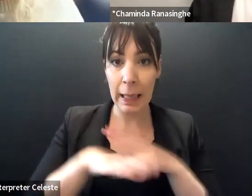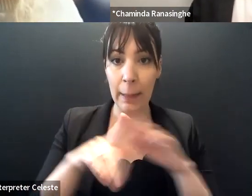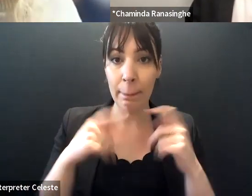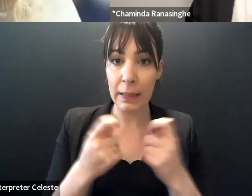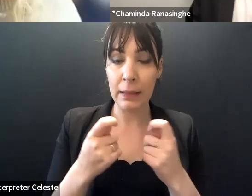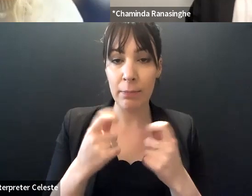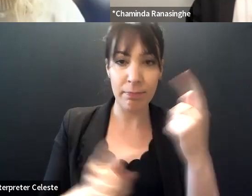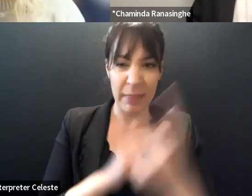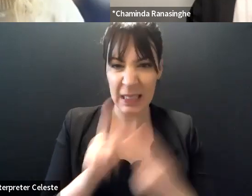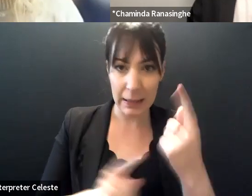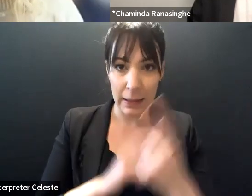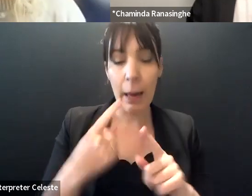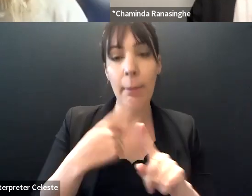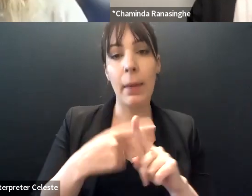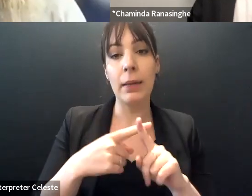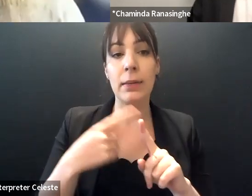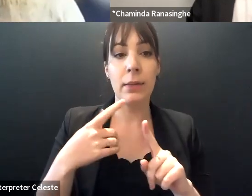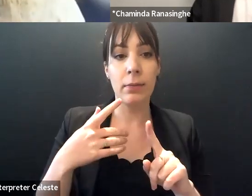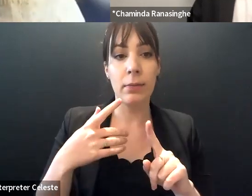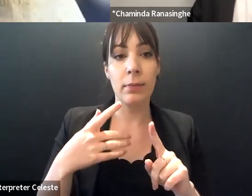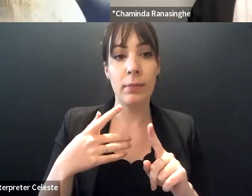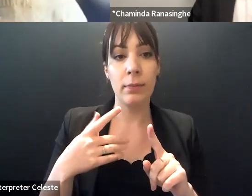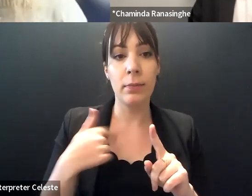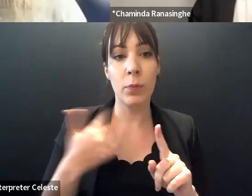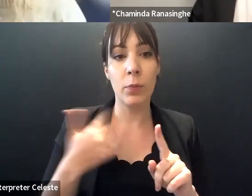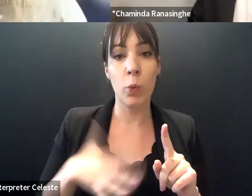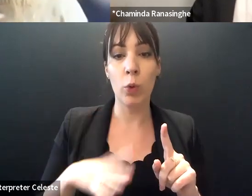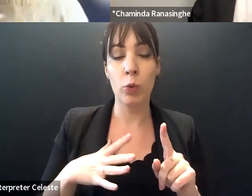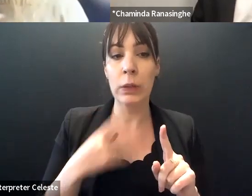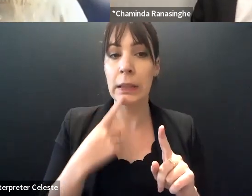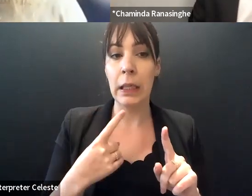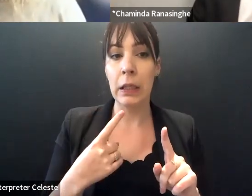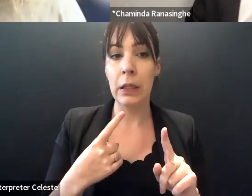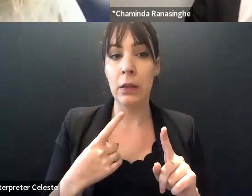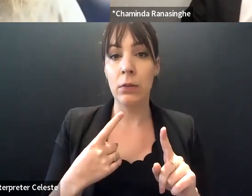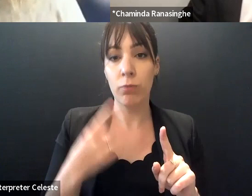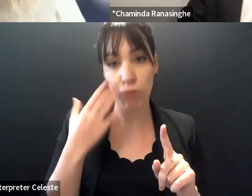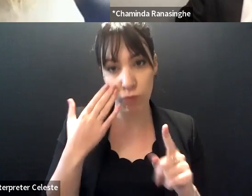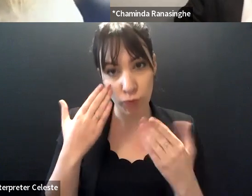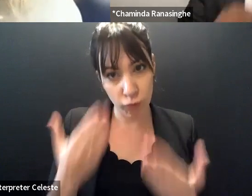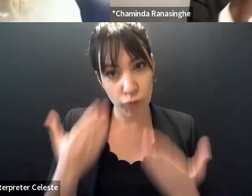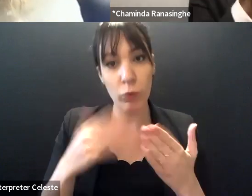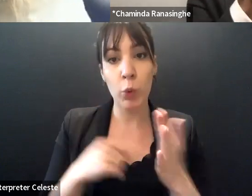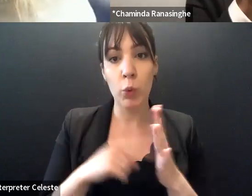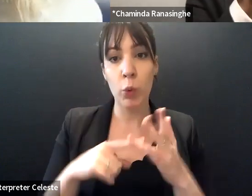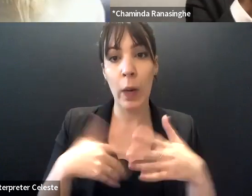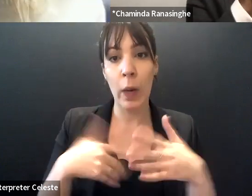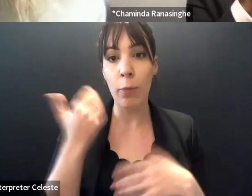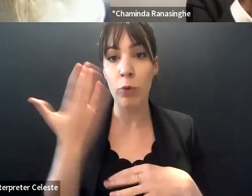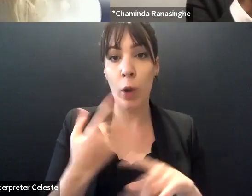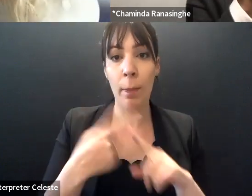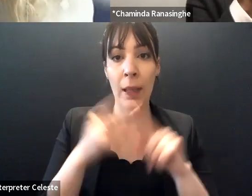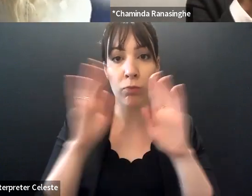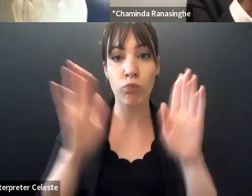legacy to us and any Aboriginal and also any Aboriginal and Torres Strait Islander people participating in the webinar today. I'm